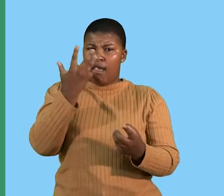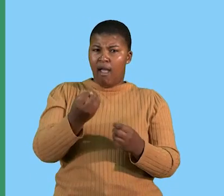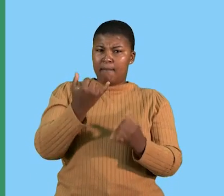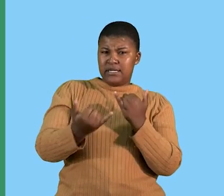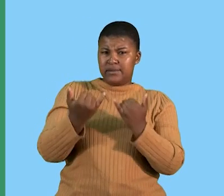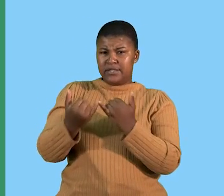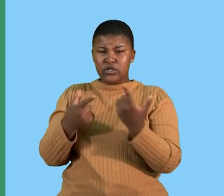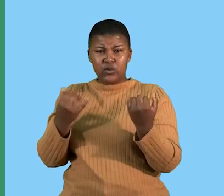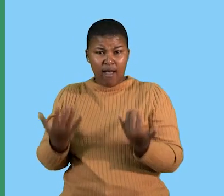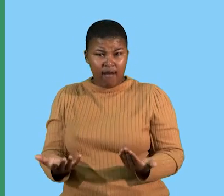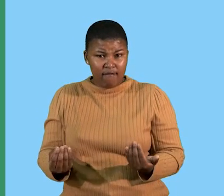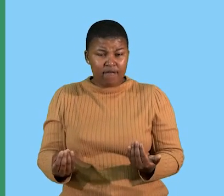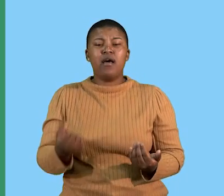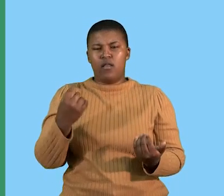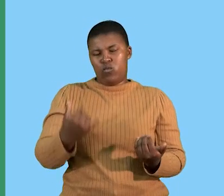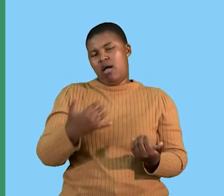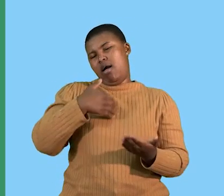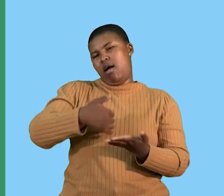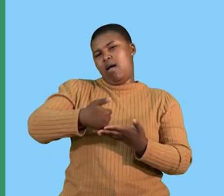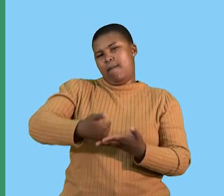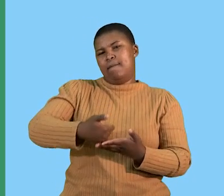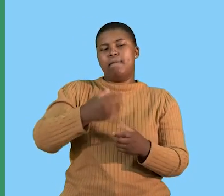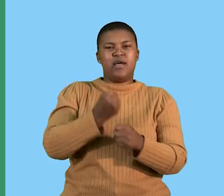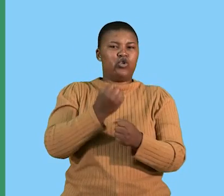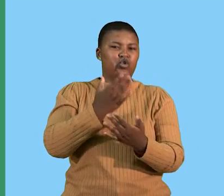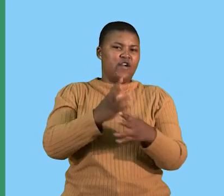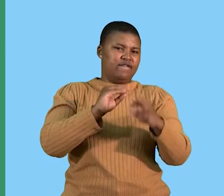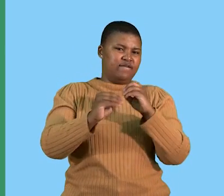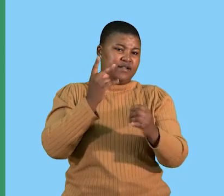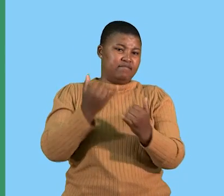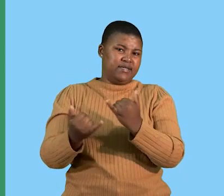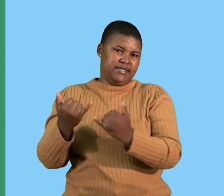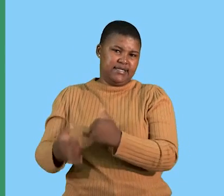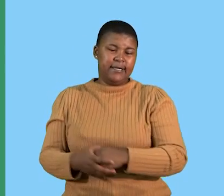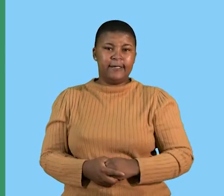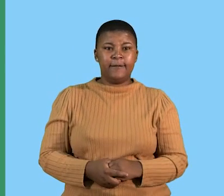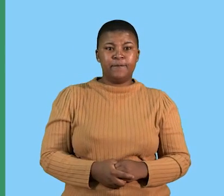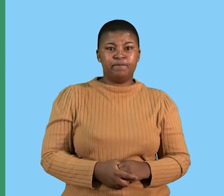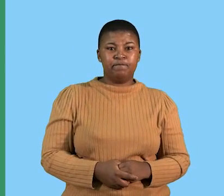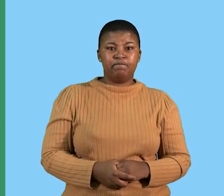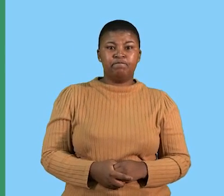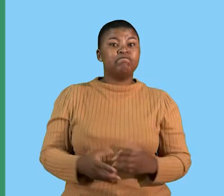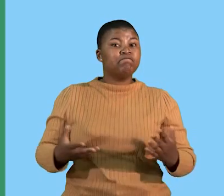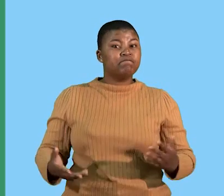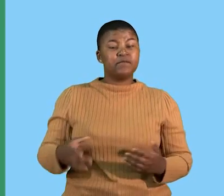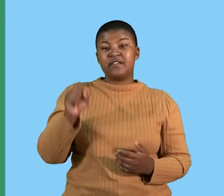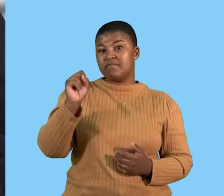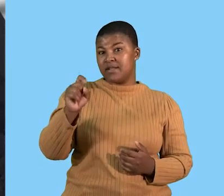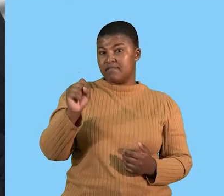we will help them to correct these mistakes. Along with these basic 4